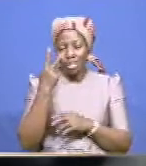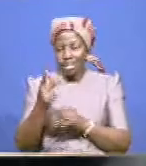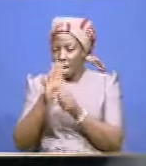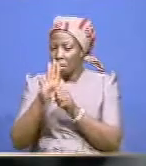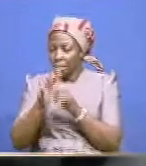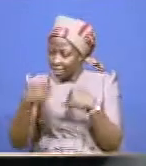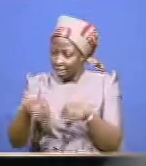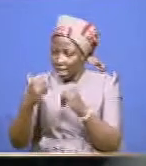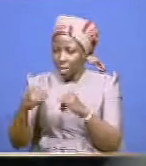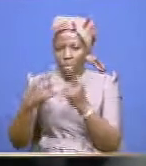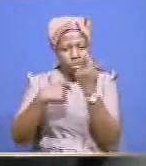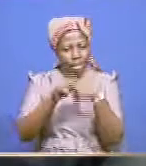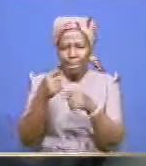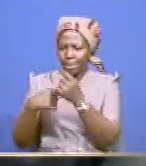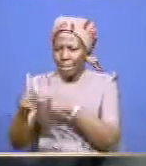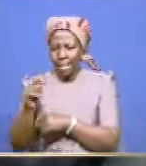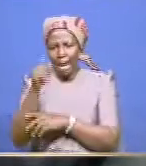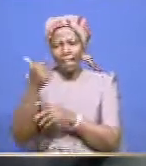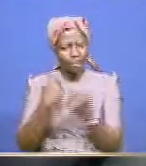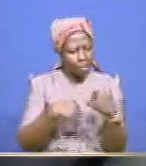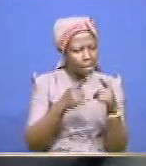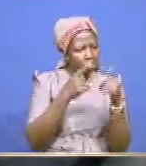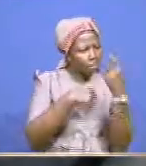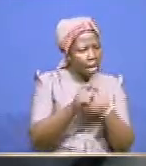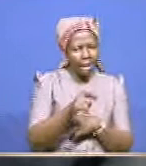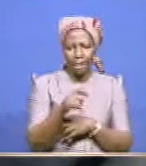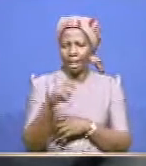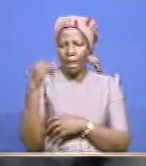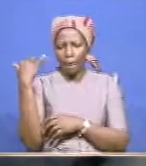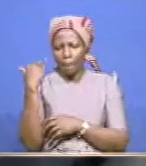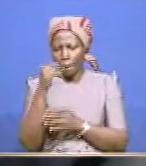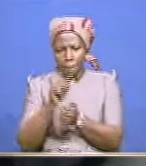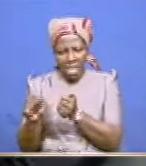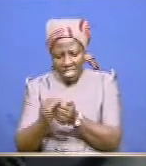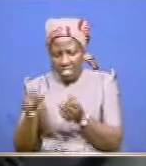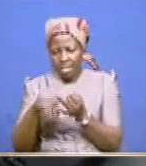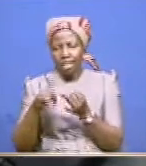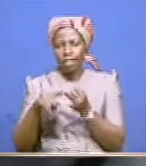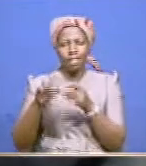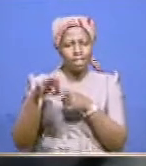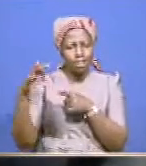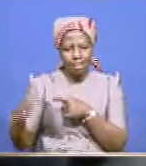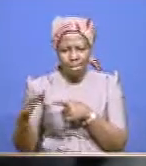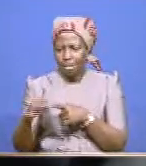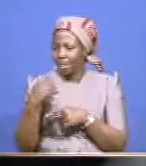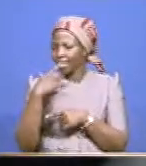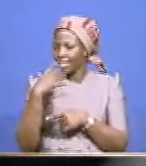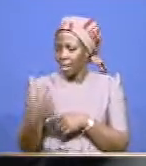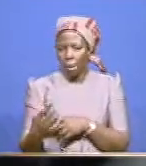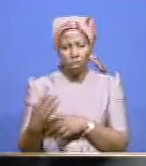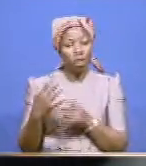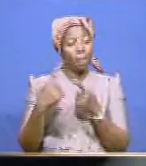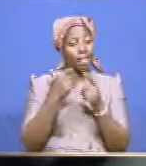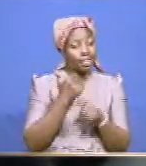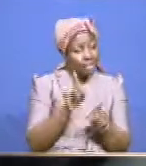vendor. Vendors who are trying to do their green maize and tomatoes and sukumas and that category. But then there is youth that